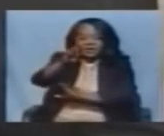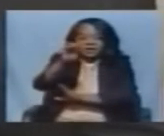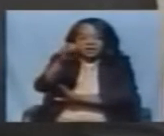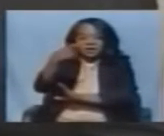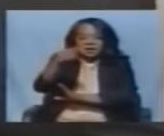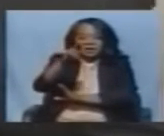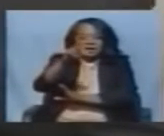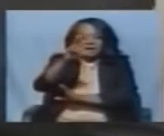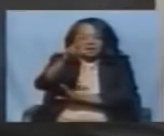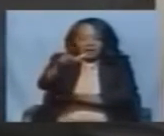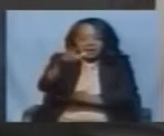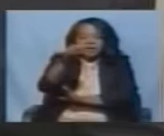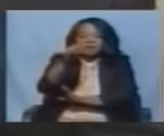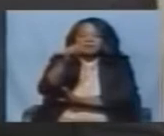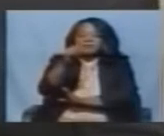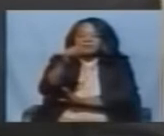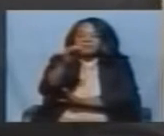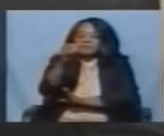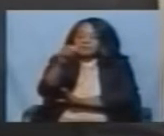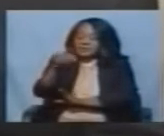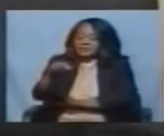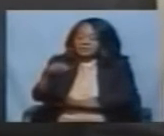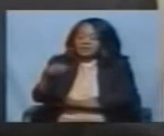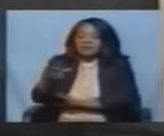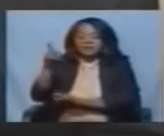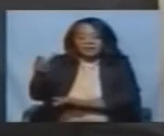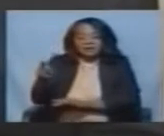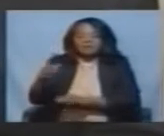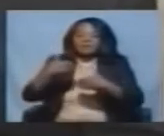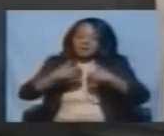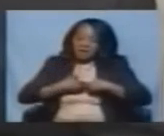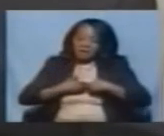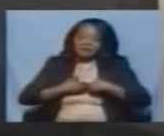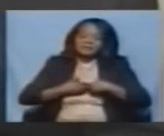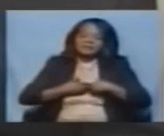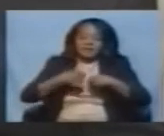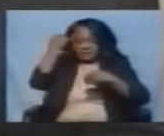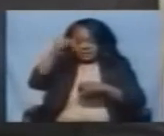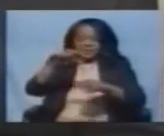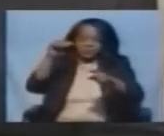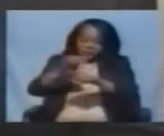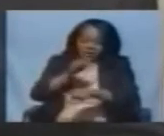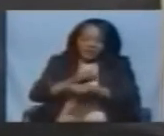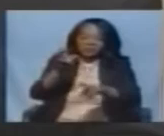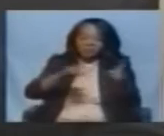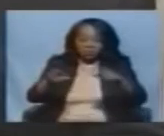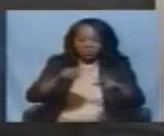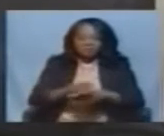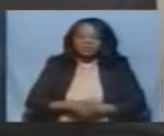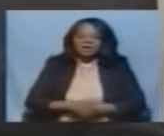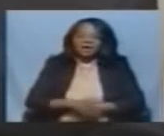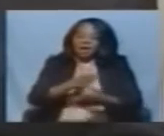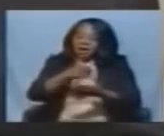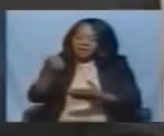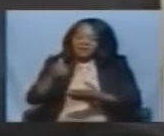up with a program to say, look, these people that are there, can we train them? So ZIPS, as we speak right now, is undertaking a diploma course